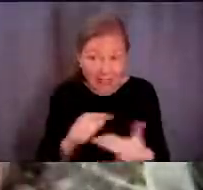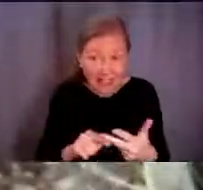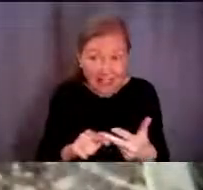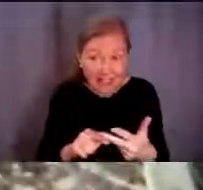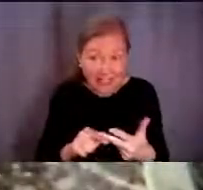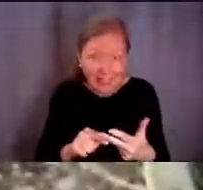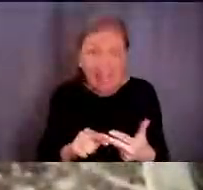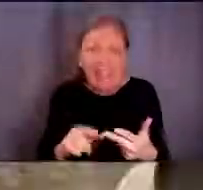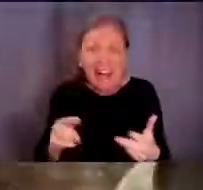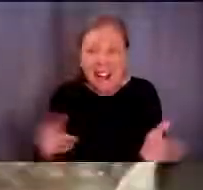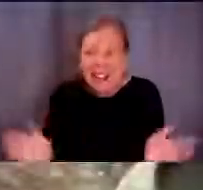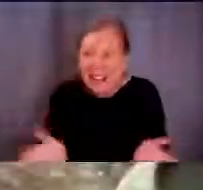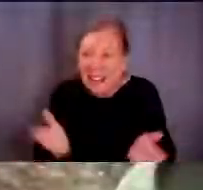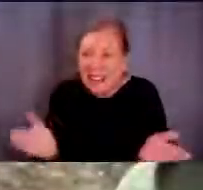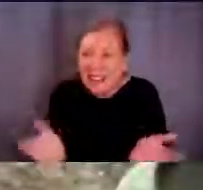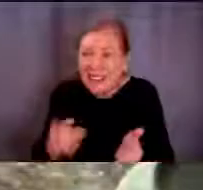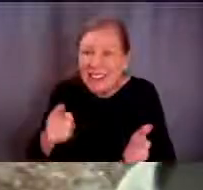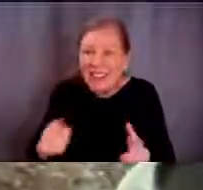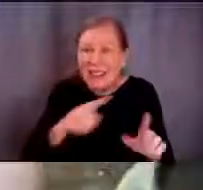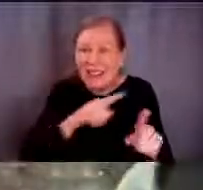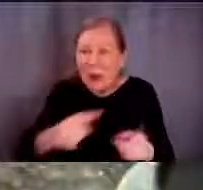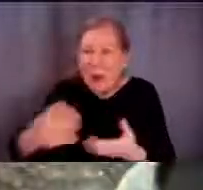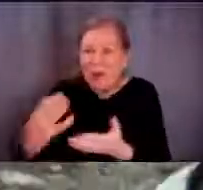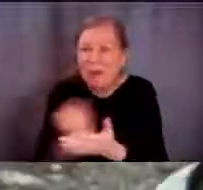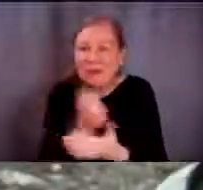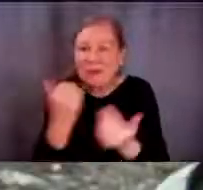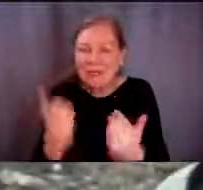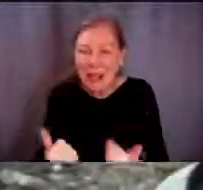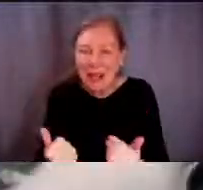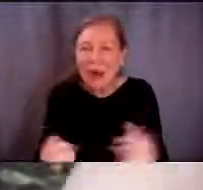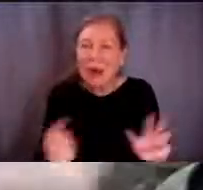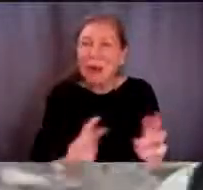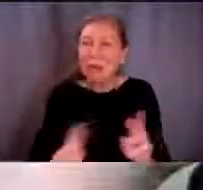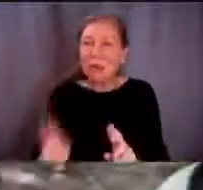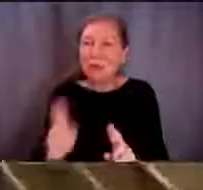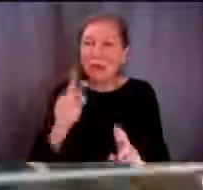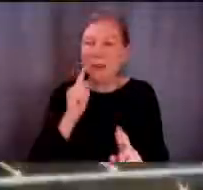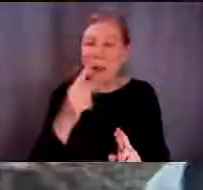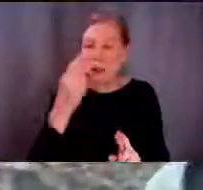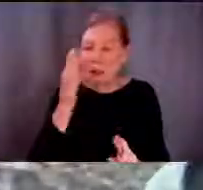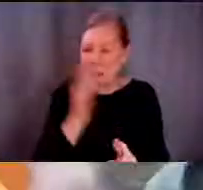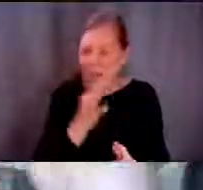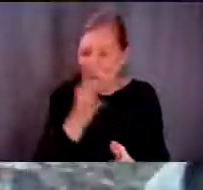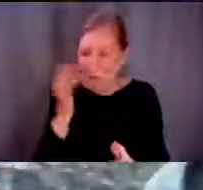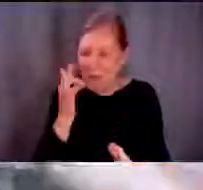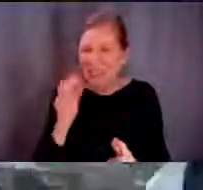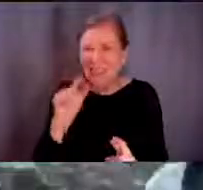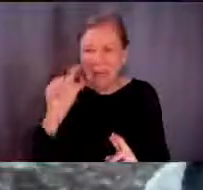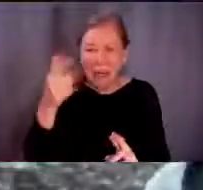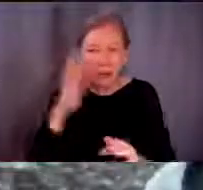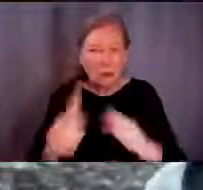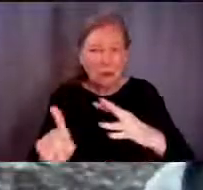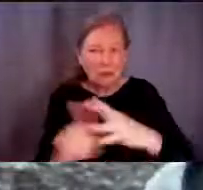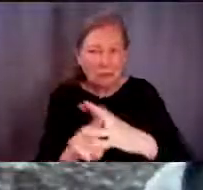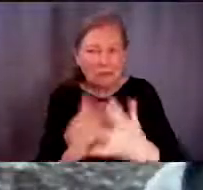I invite you to go and grab them now to prepare for communion a little later in the service.